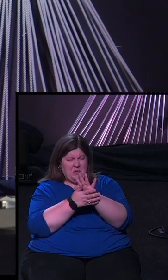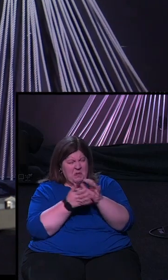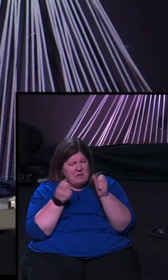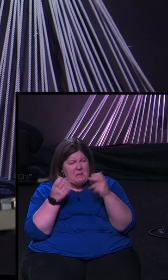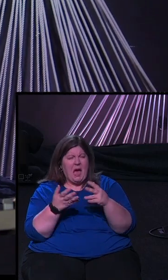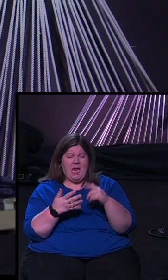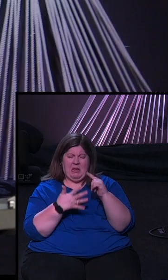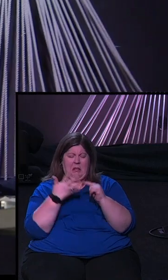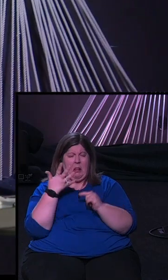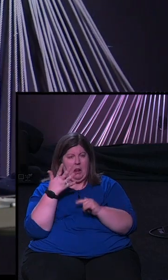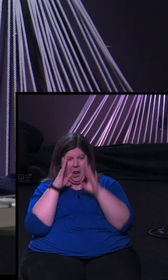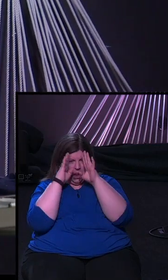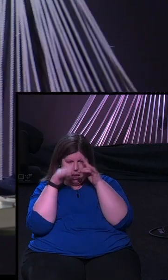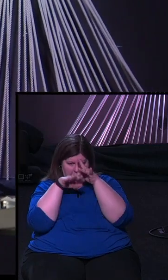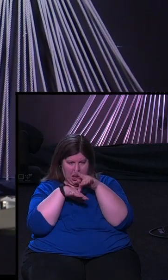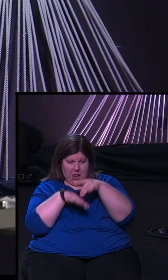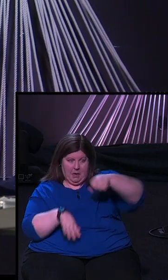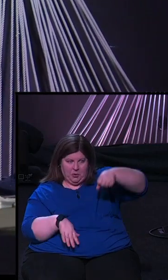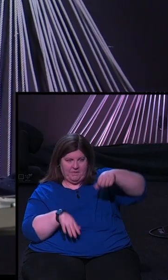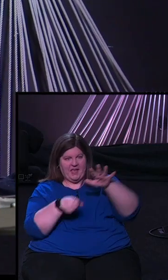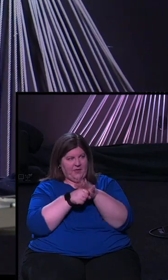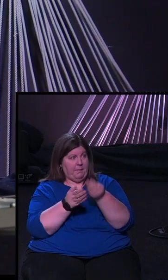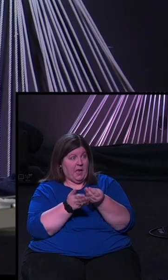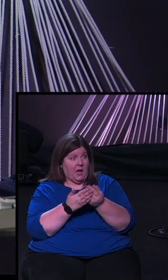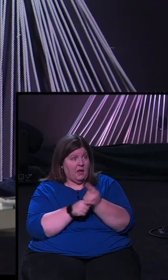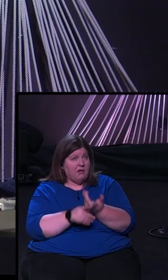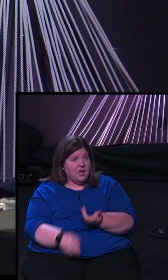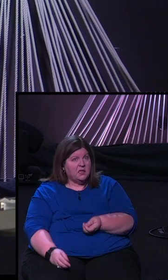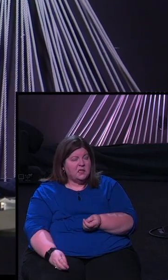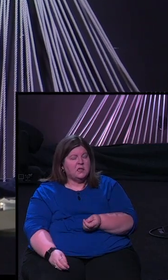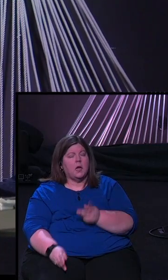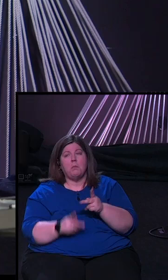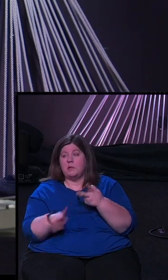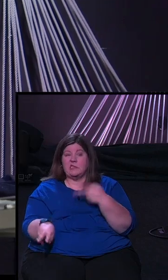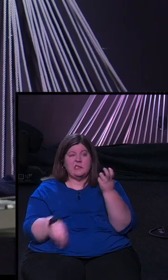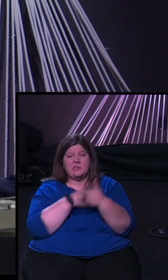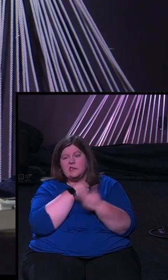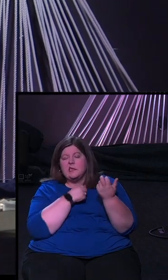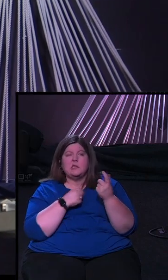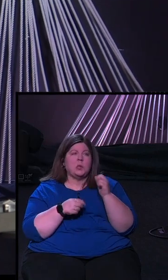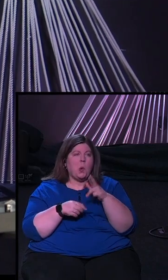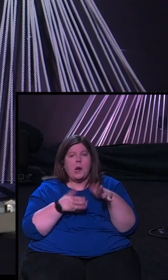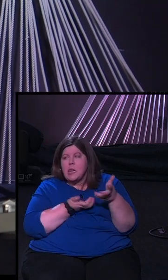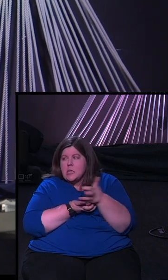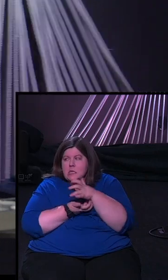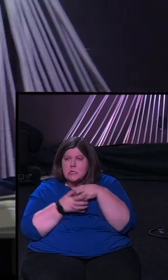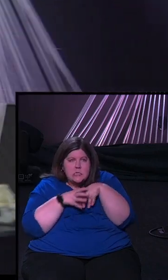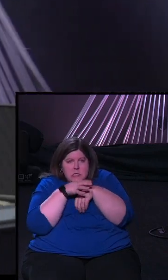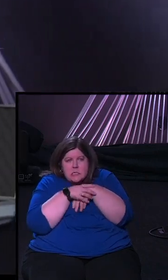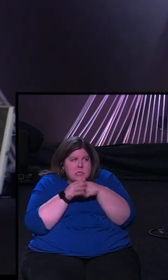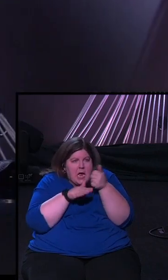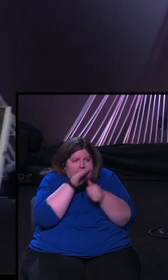mean, all revolve around a briefcase full of money that somebody takes or somebody steals or somebody hoards or somebody collects or